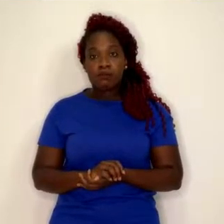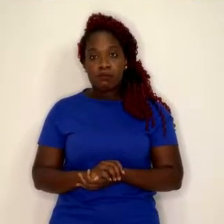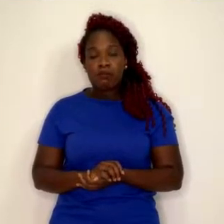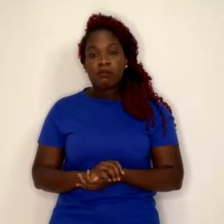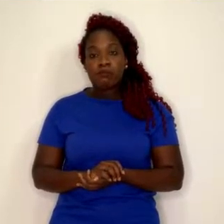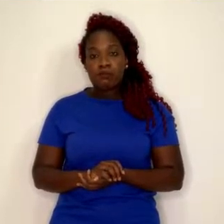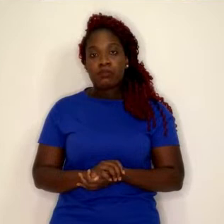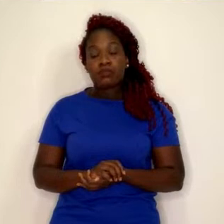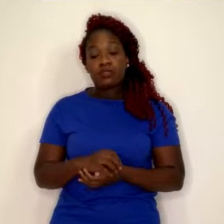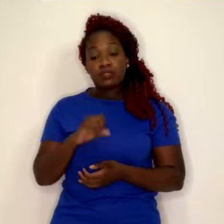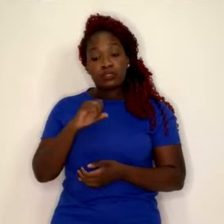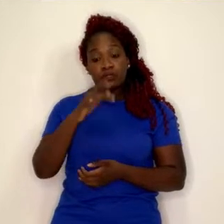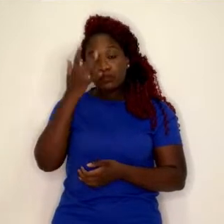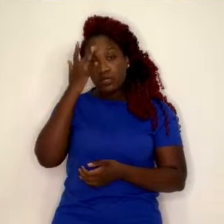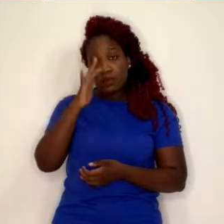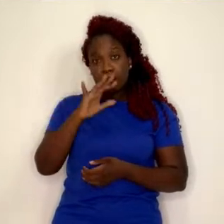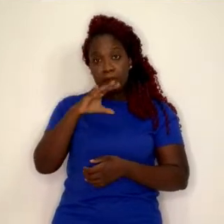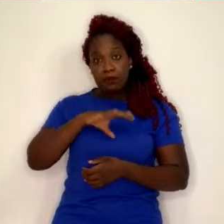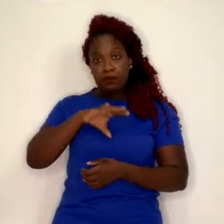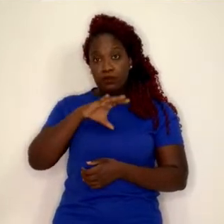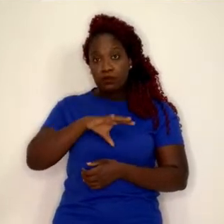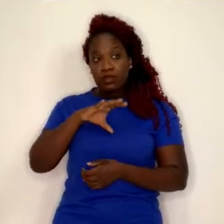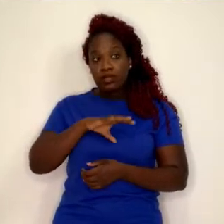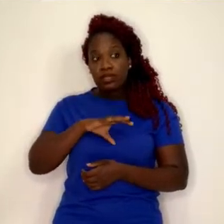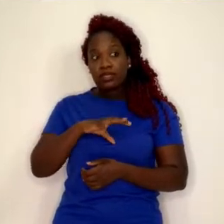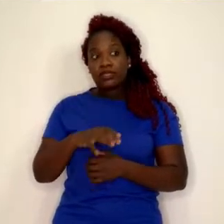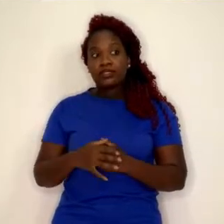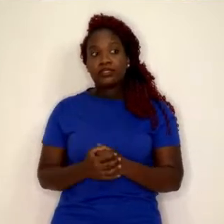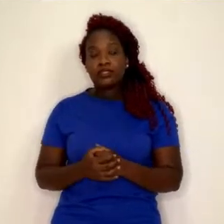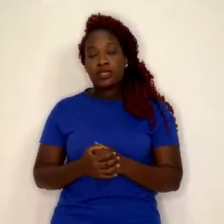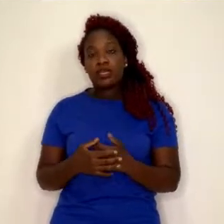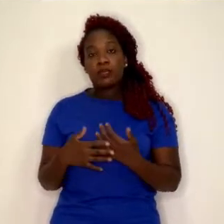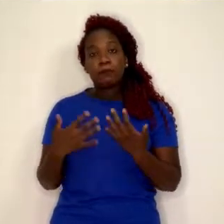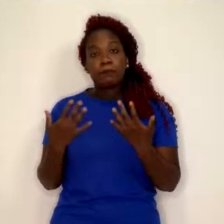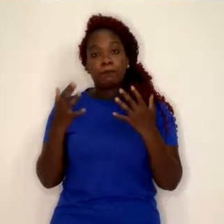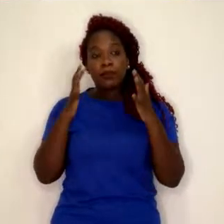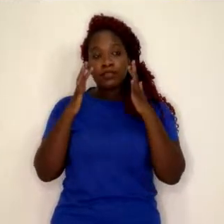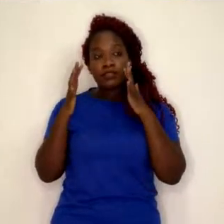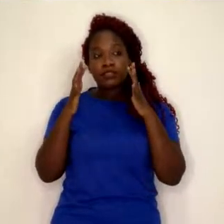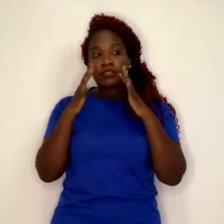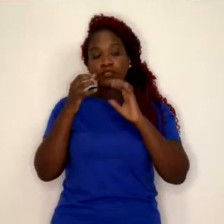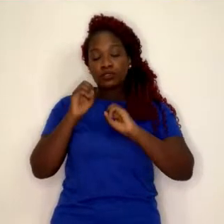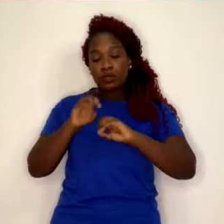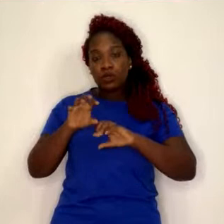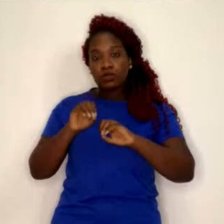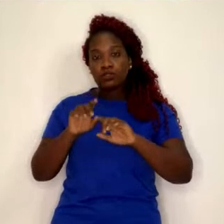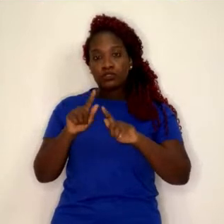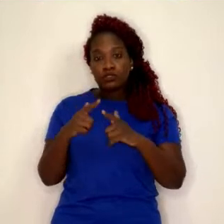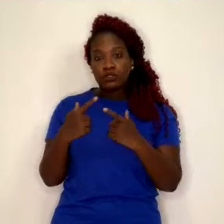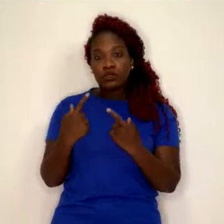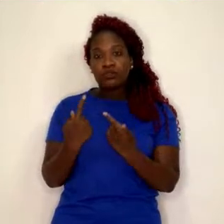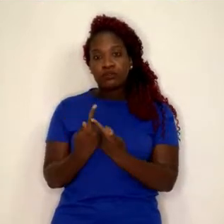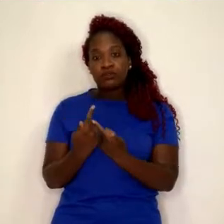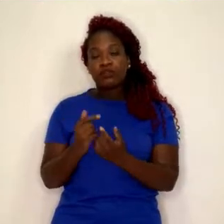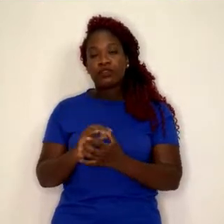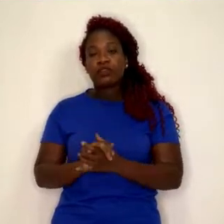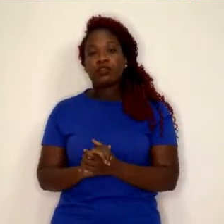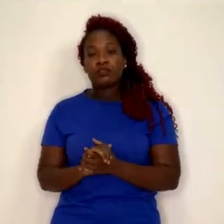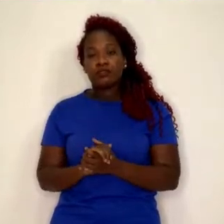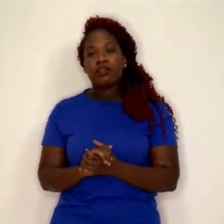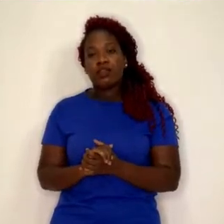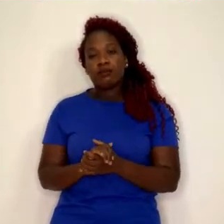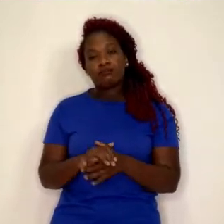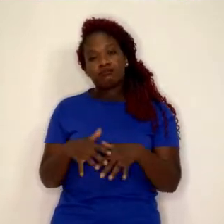disciplines. Learning Portuguese, if you don't learn Portuguese, you won't be able to learn history, geography, and